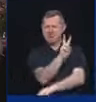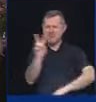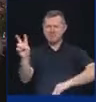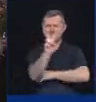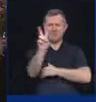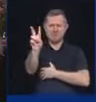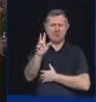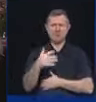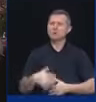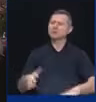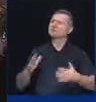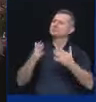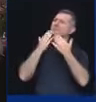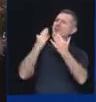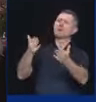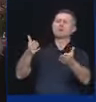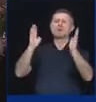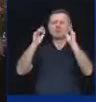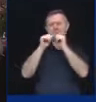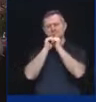of you. You have the flag?